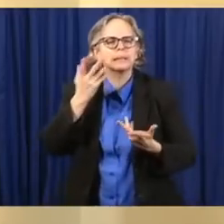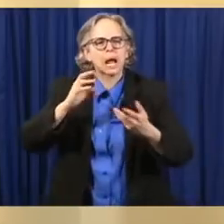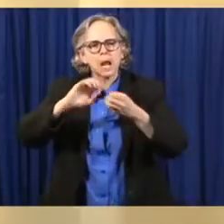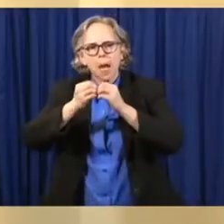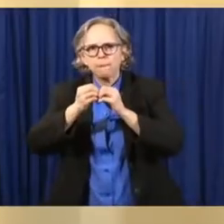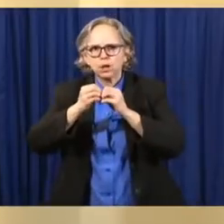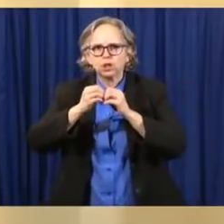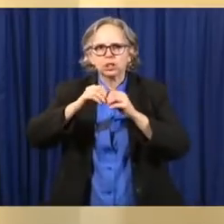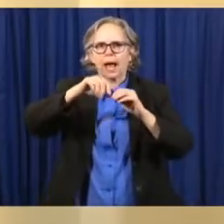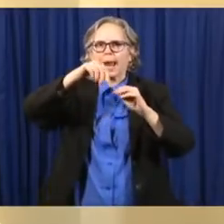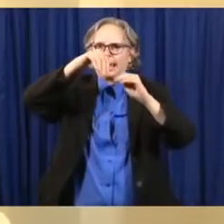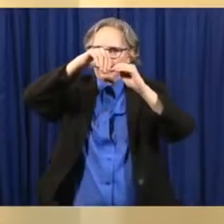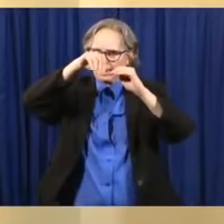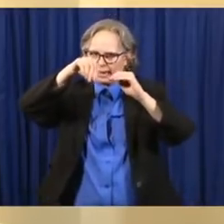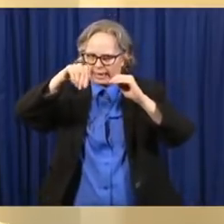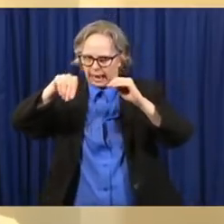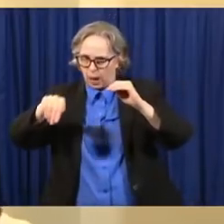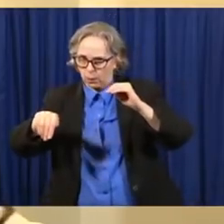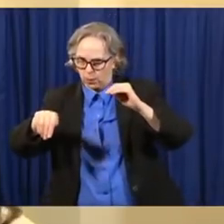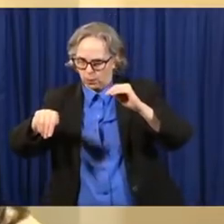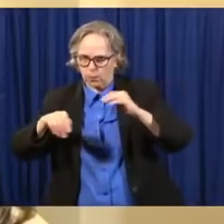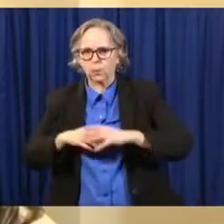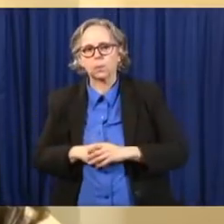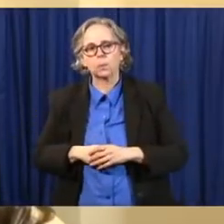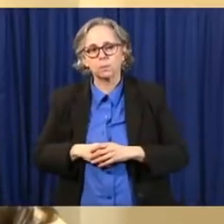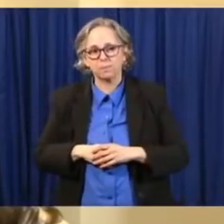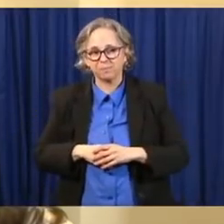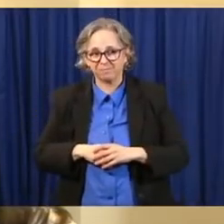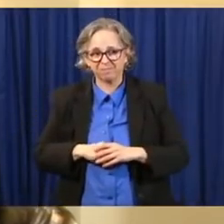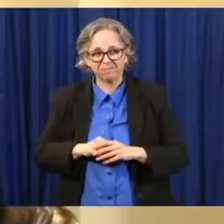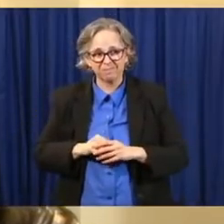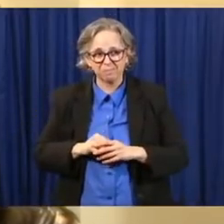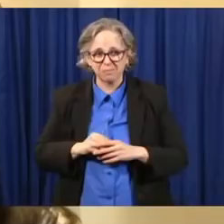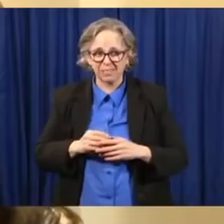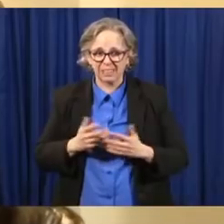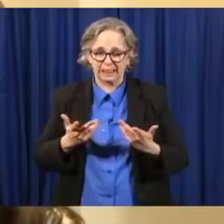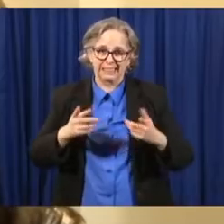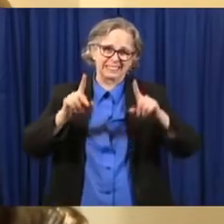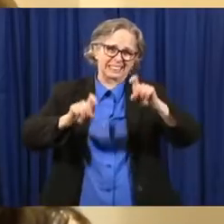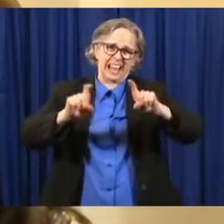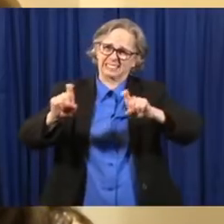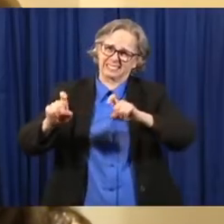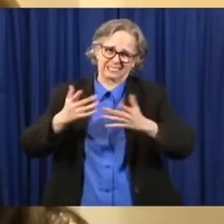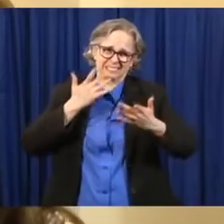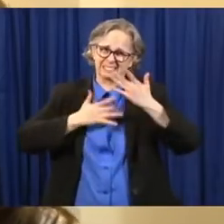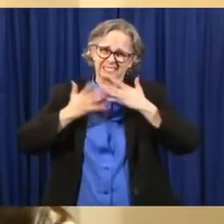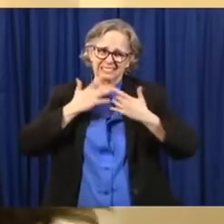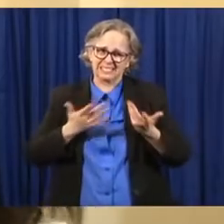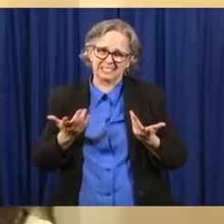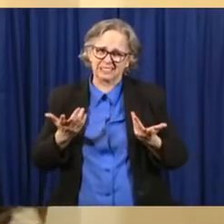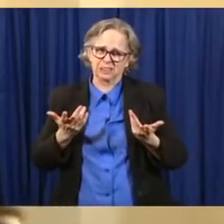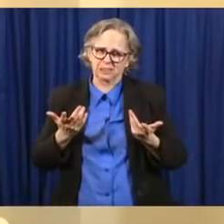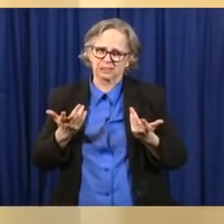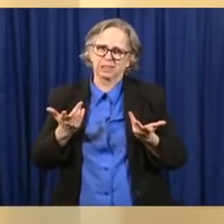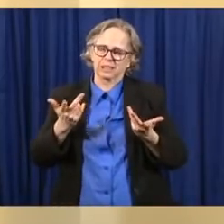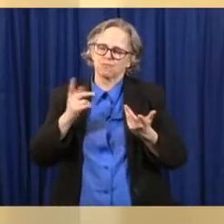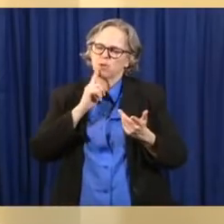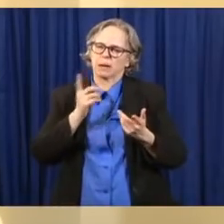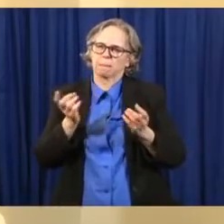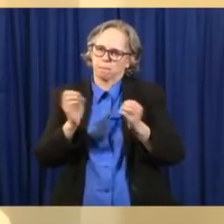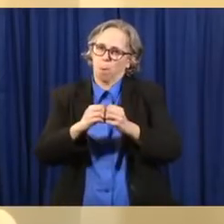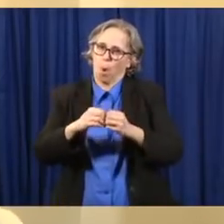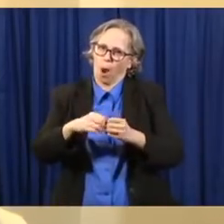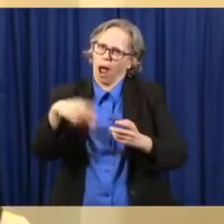the iceberg because we're not testing many of the cases. Similarly, we are seeing a bit of an uptick